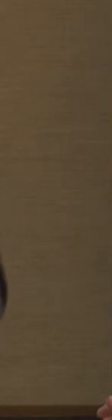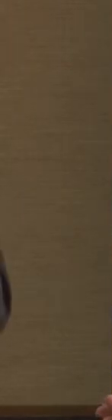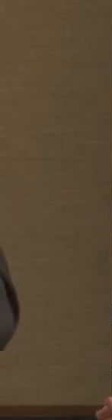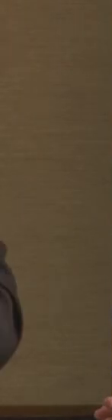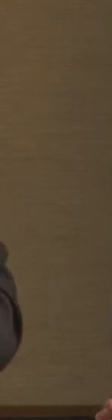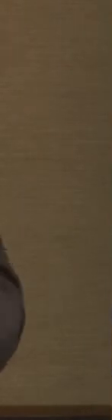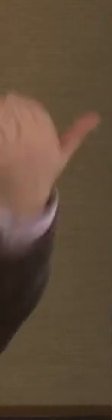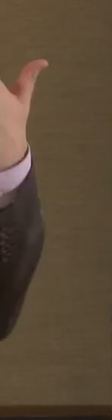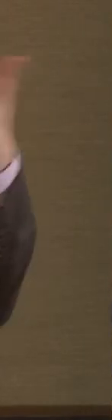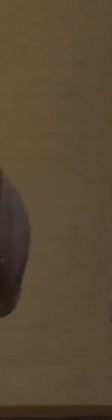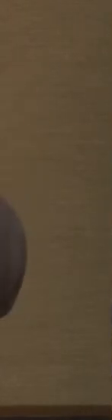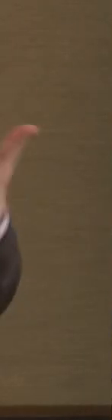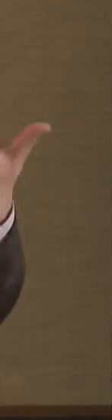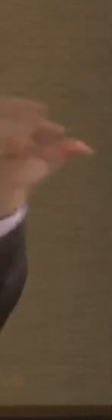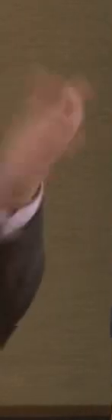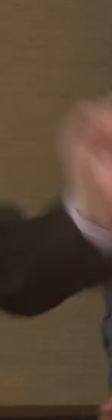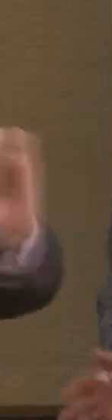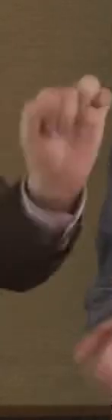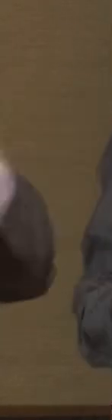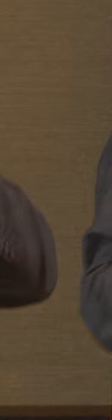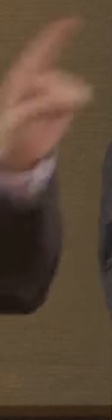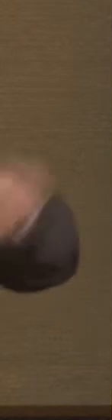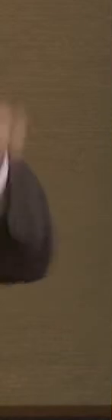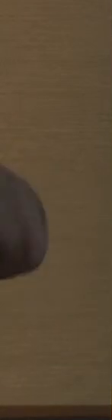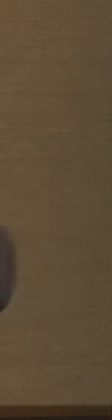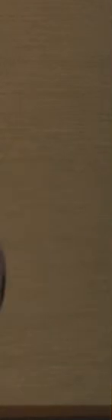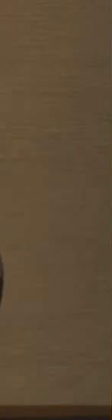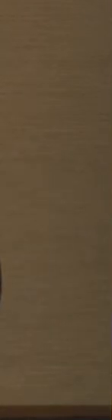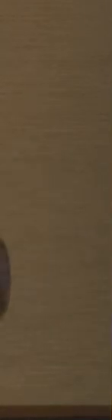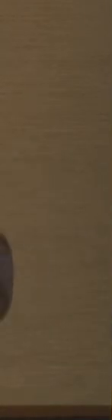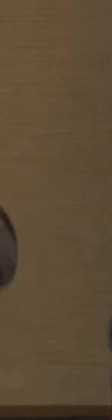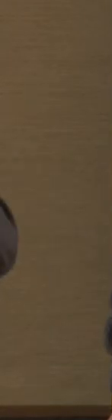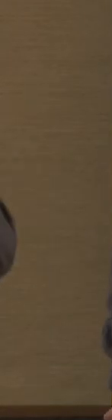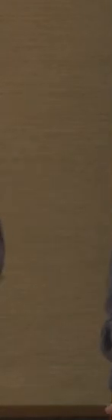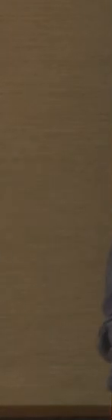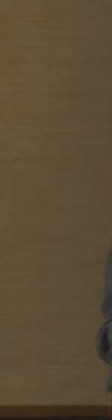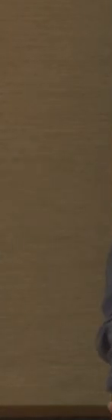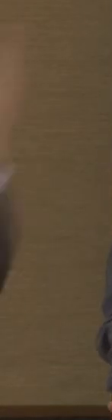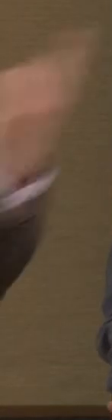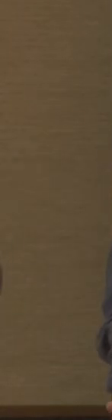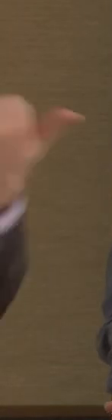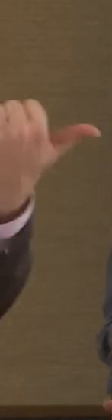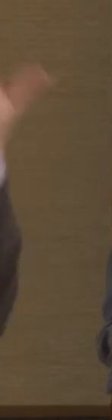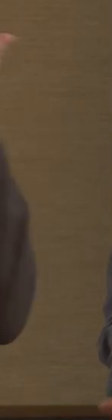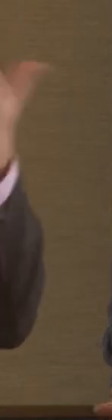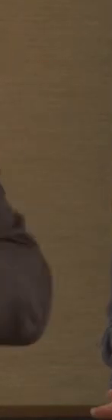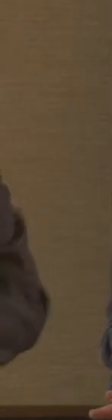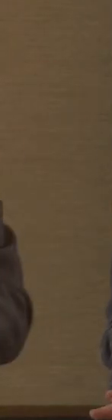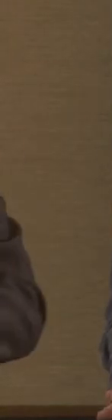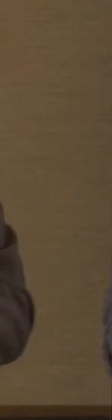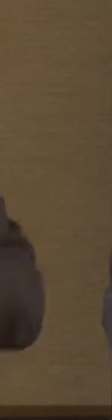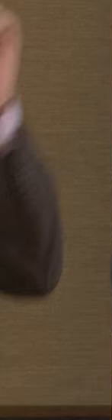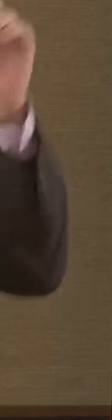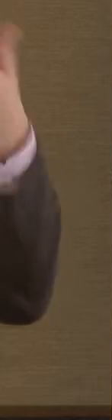information technology, as well as representatives from a number of disability organisations. I'm particularly